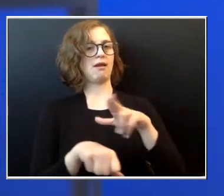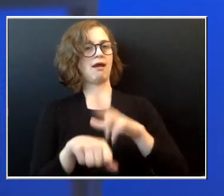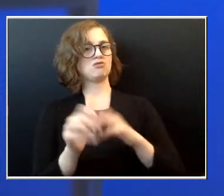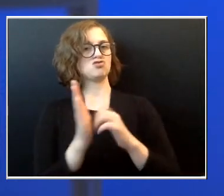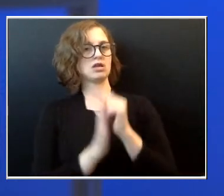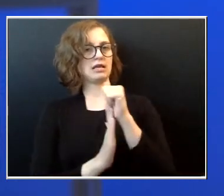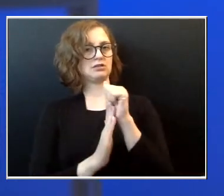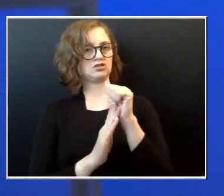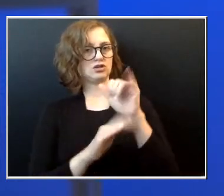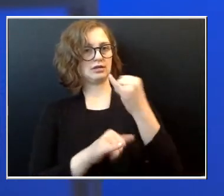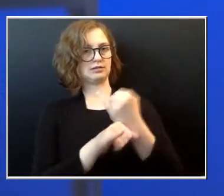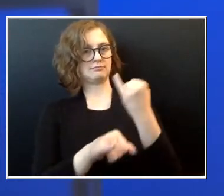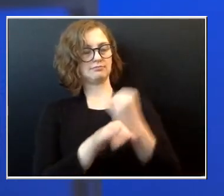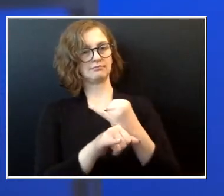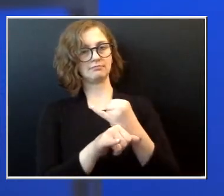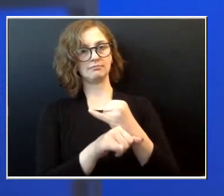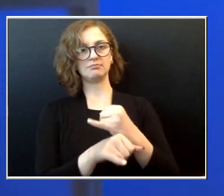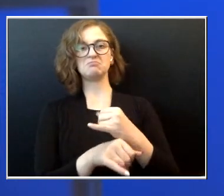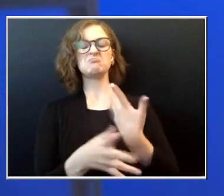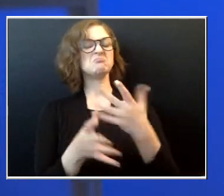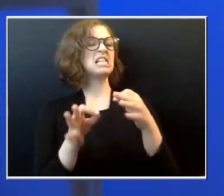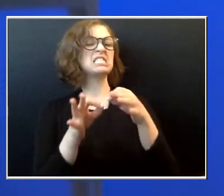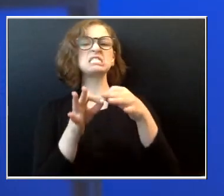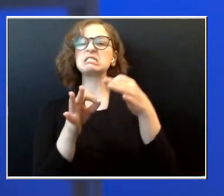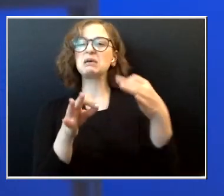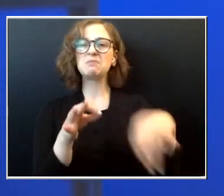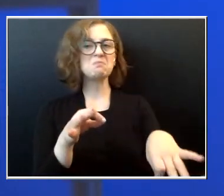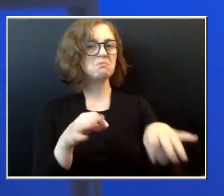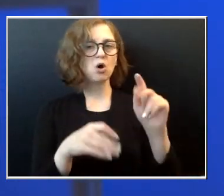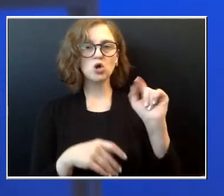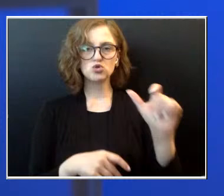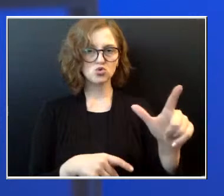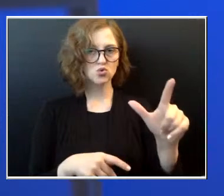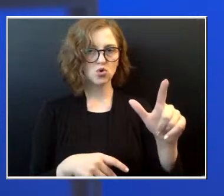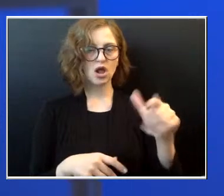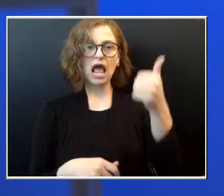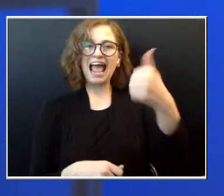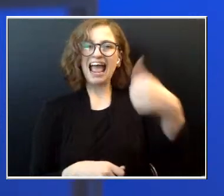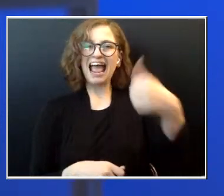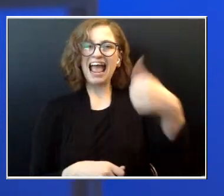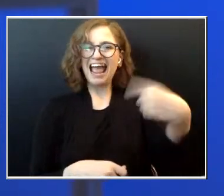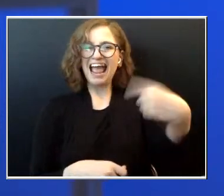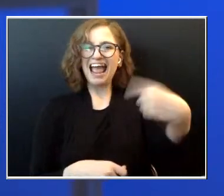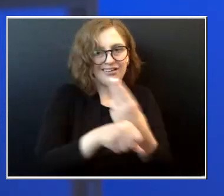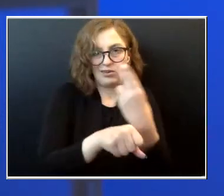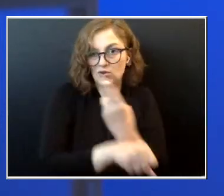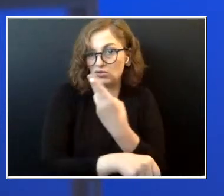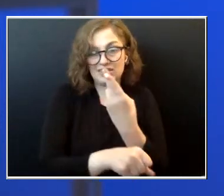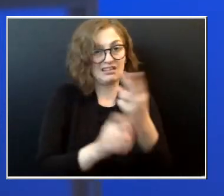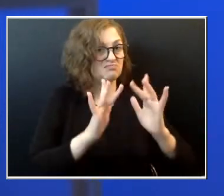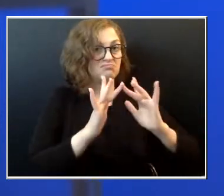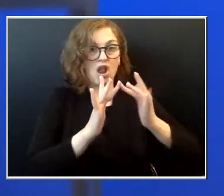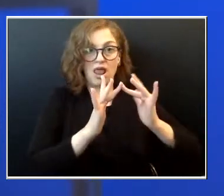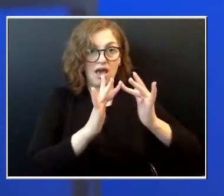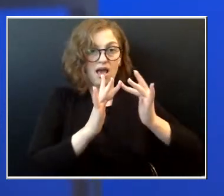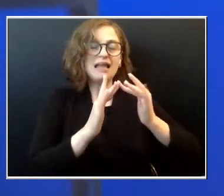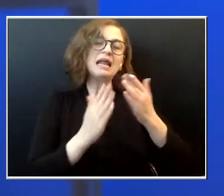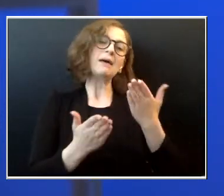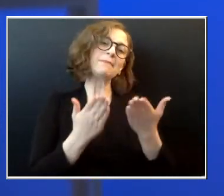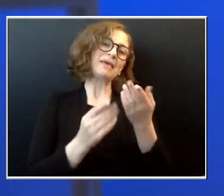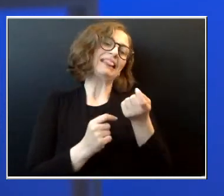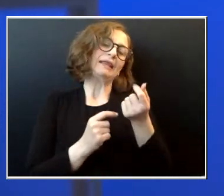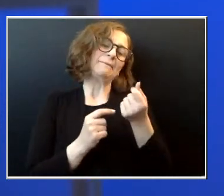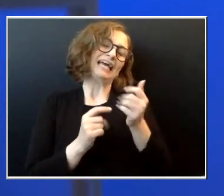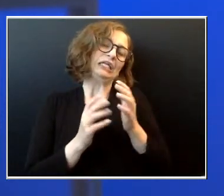is a very simple tool that anyone can use simply by going online. It probably is a little too simple, but that